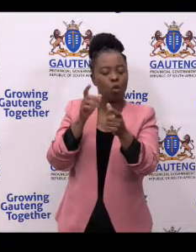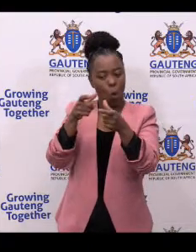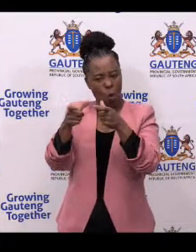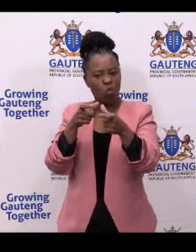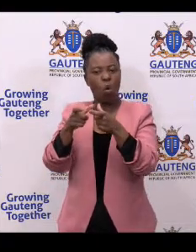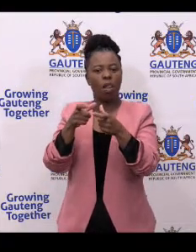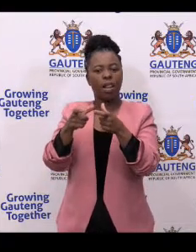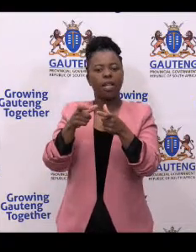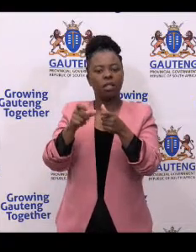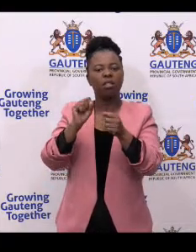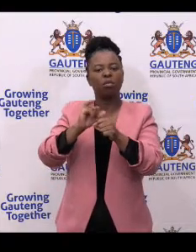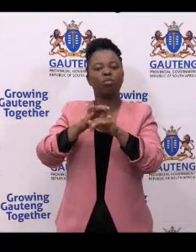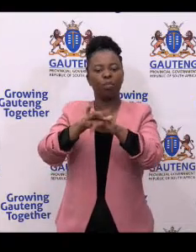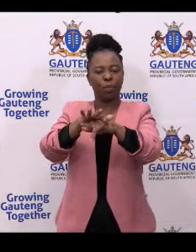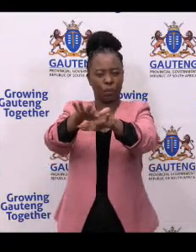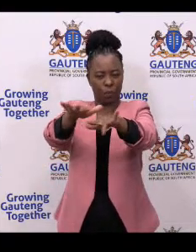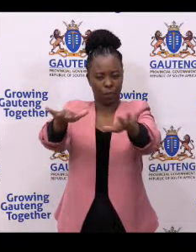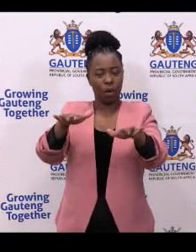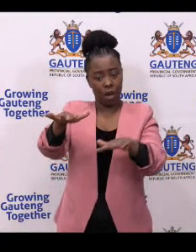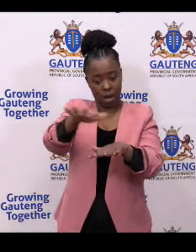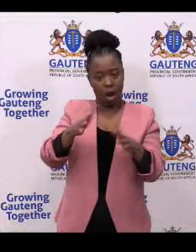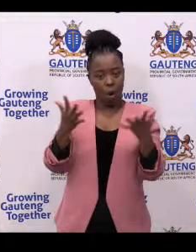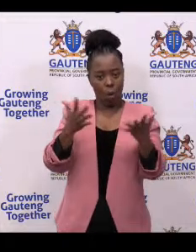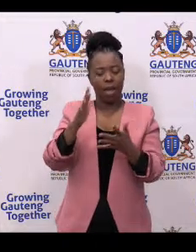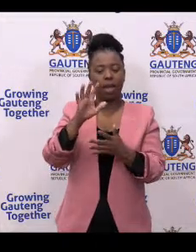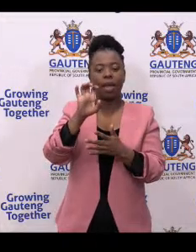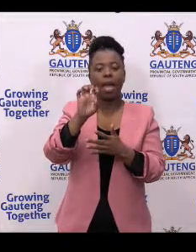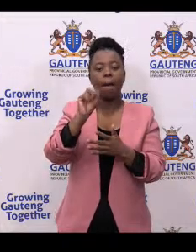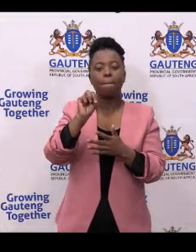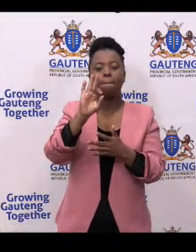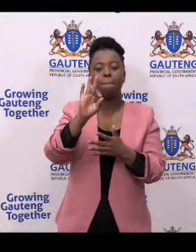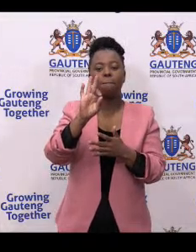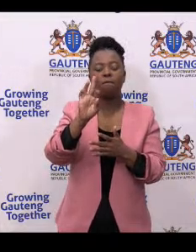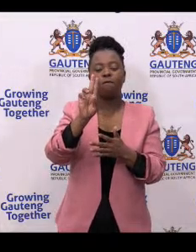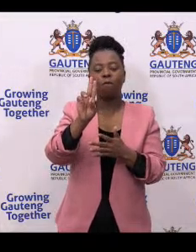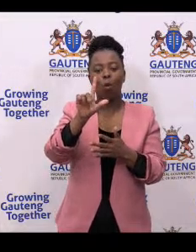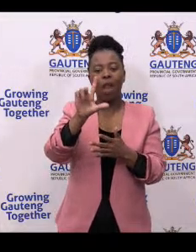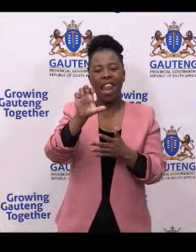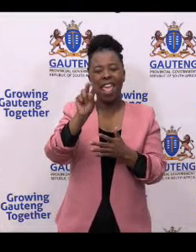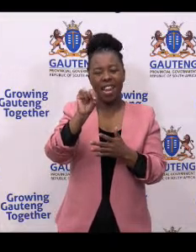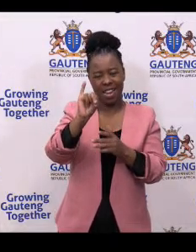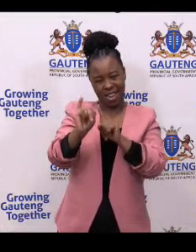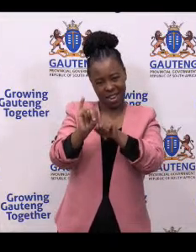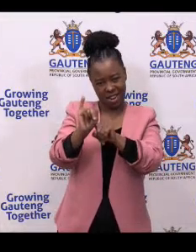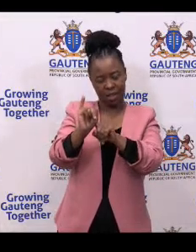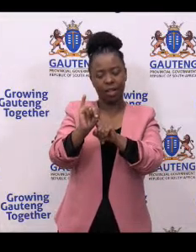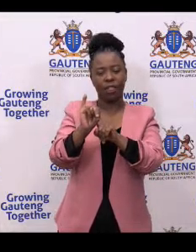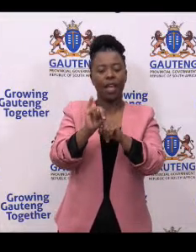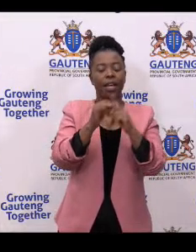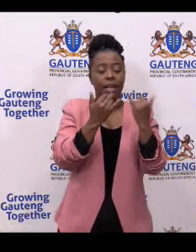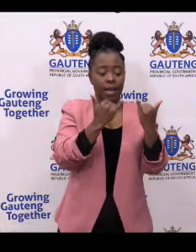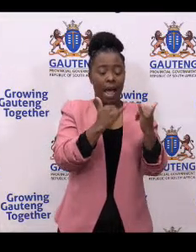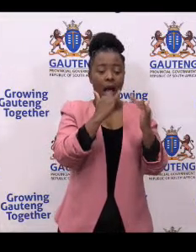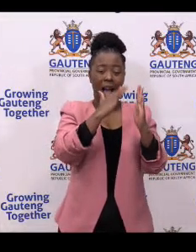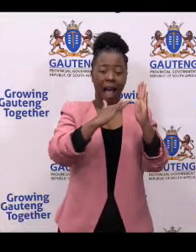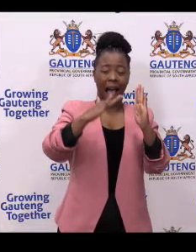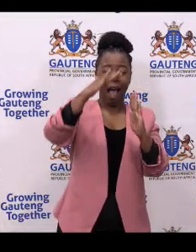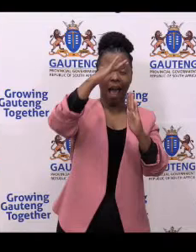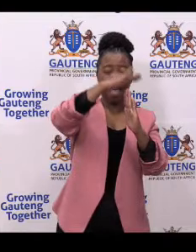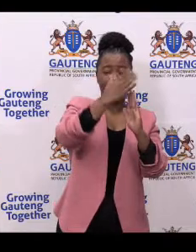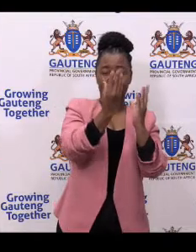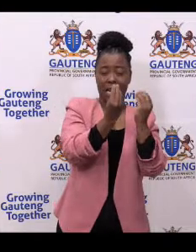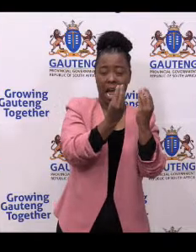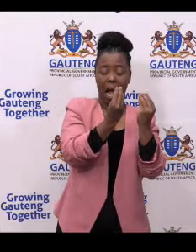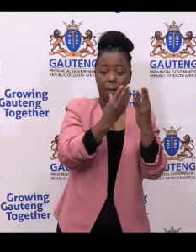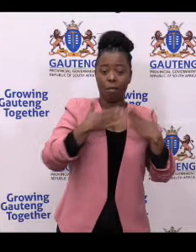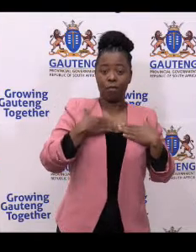the spread in that area of Mfuleni. This is just the highest number of recoveries. As we have